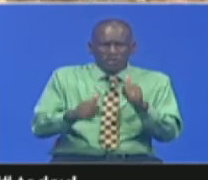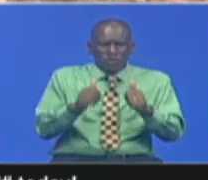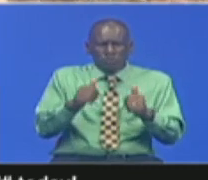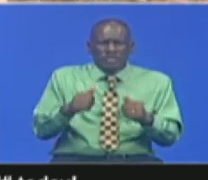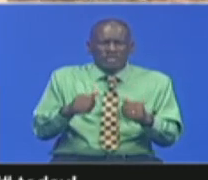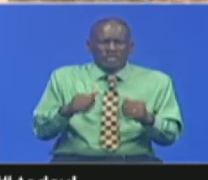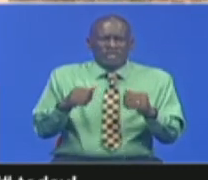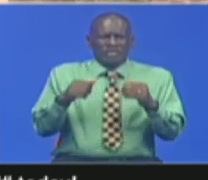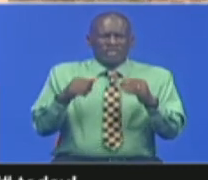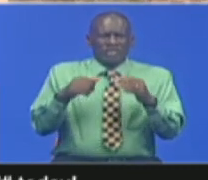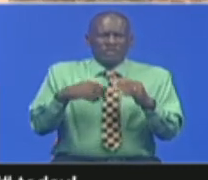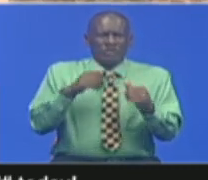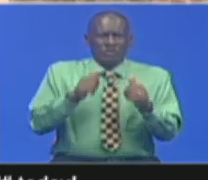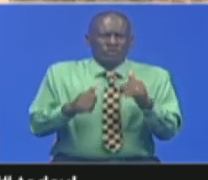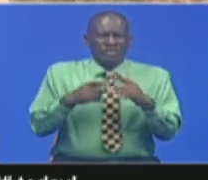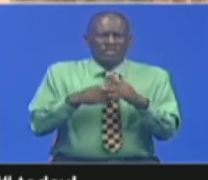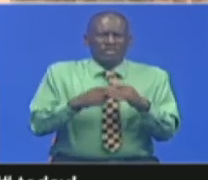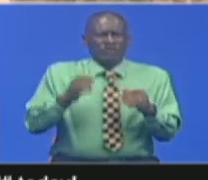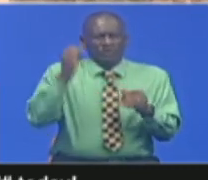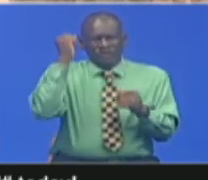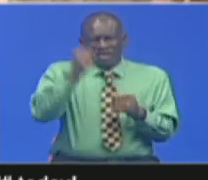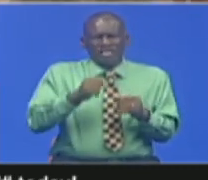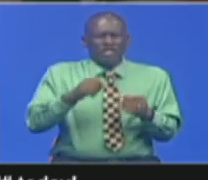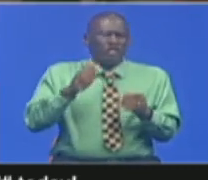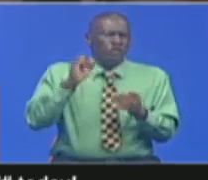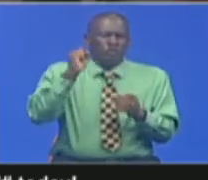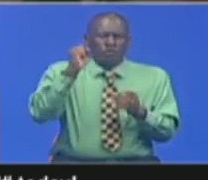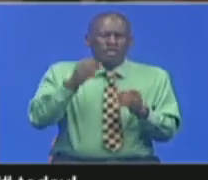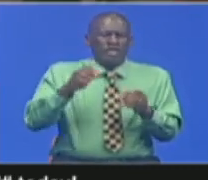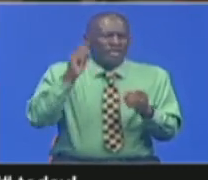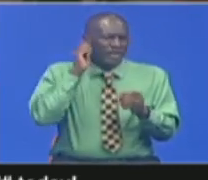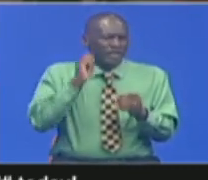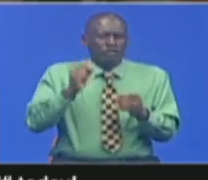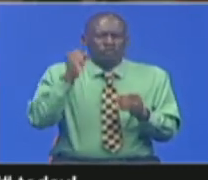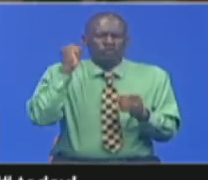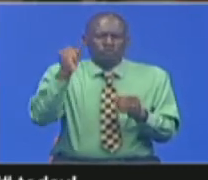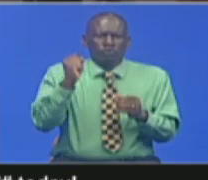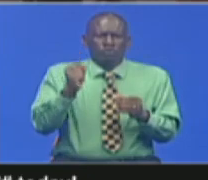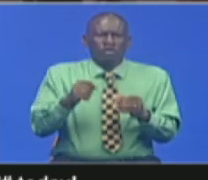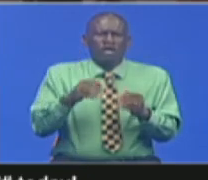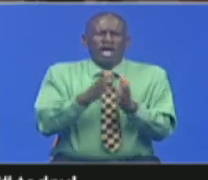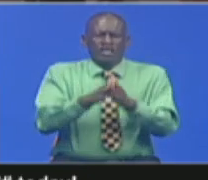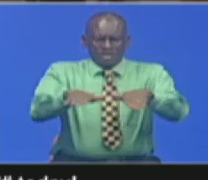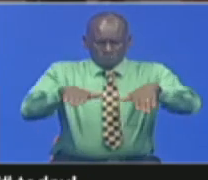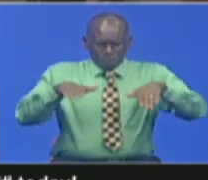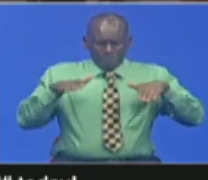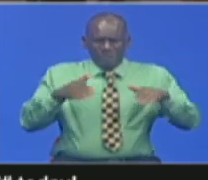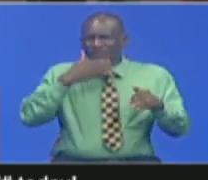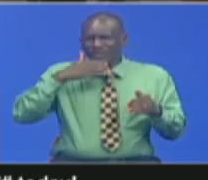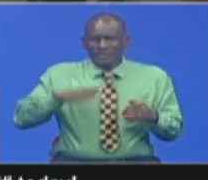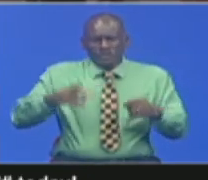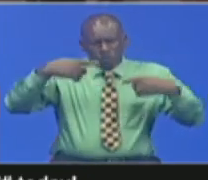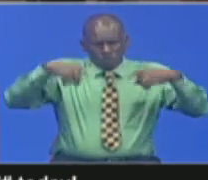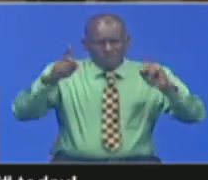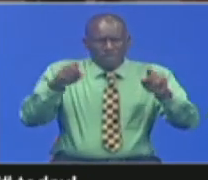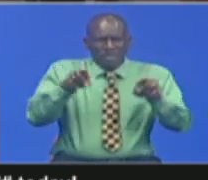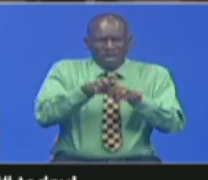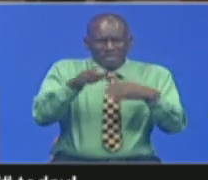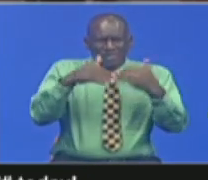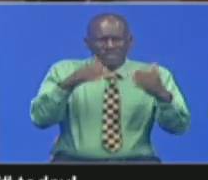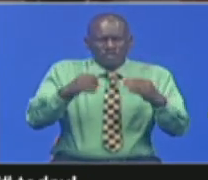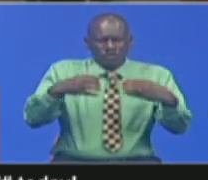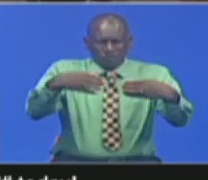ancestry to the famous Nandi warrior Koitalel Arap Samoei, are waiting for their son's roar, as it is the symbol of the